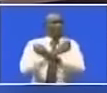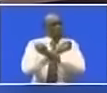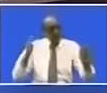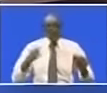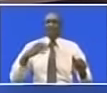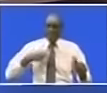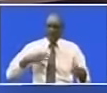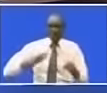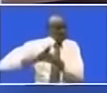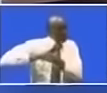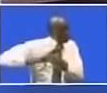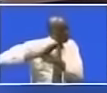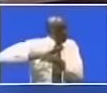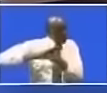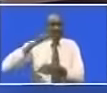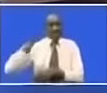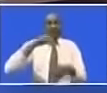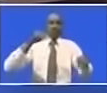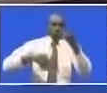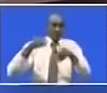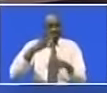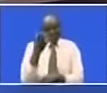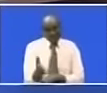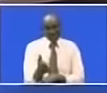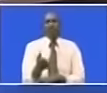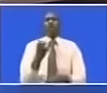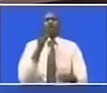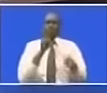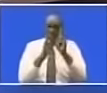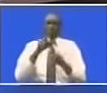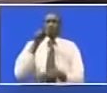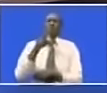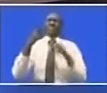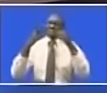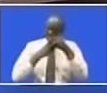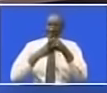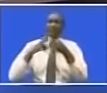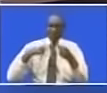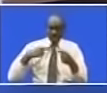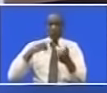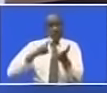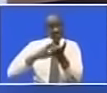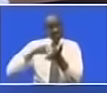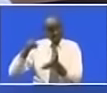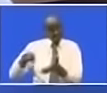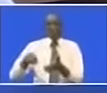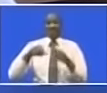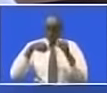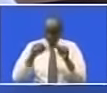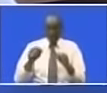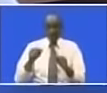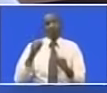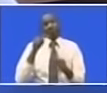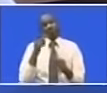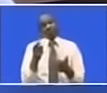was extremely high. Of course, 22.7 million registered voters, not being anything to